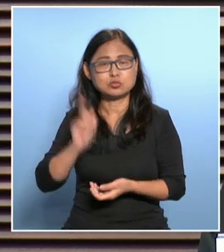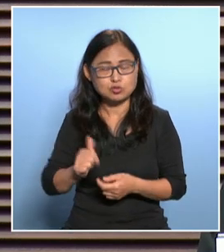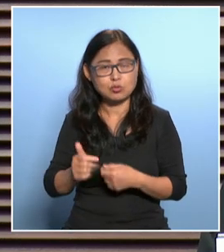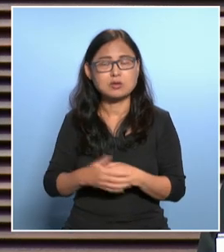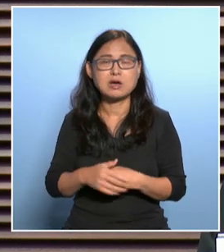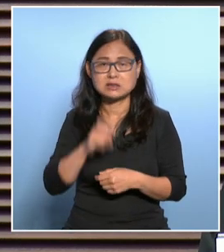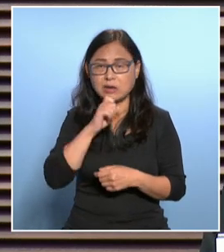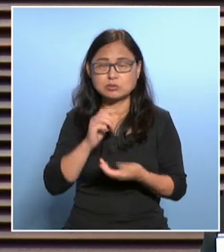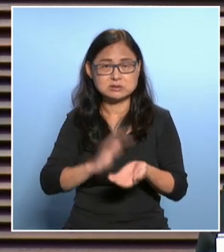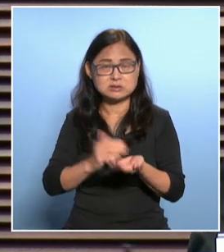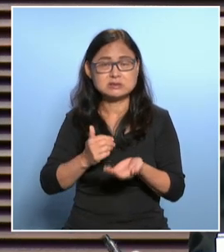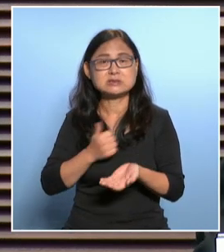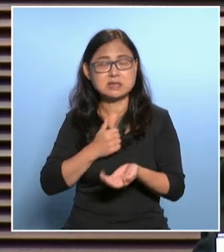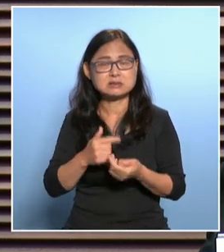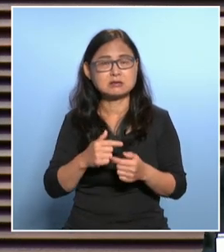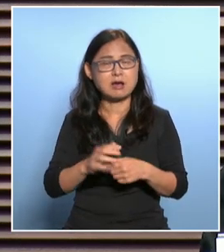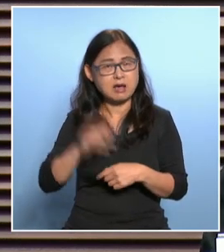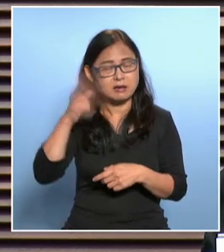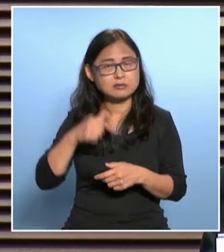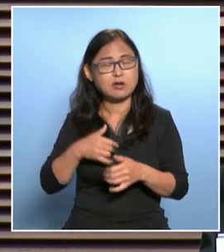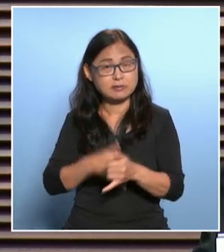doctors that they are familiar with.